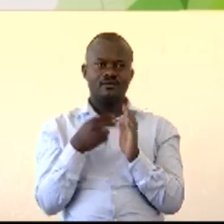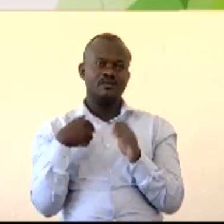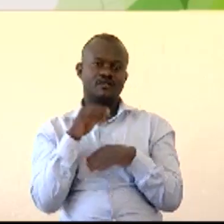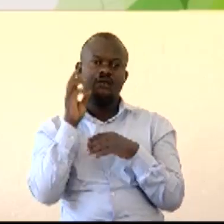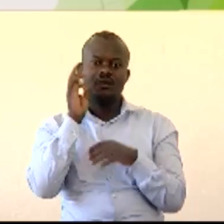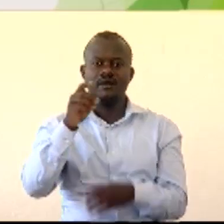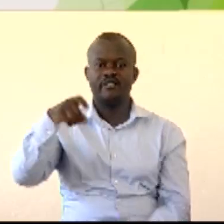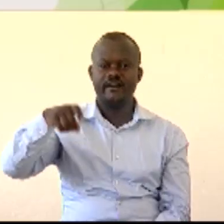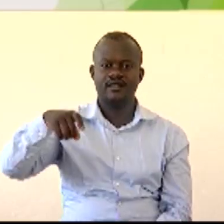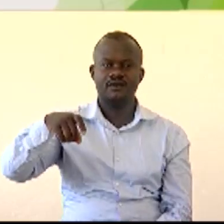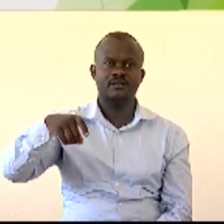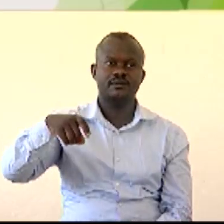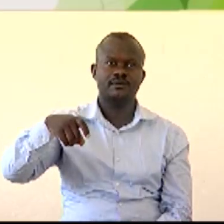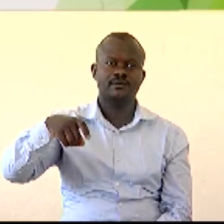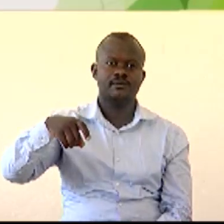need,